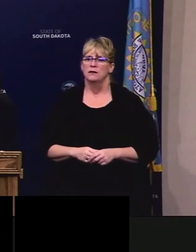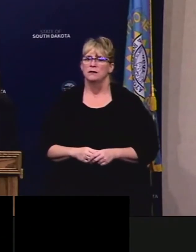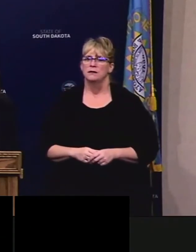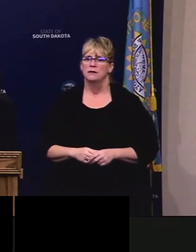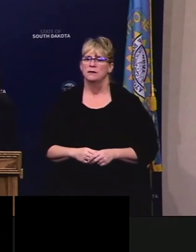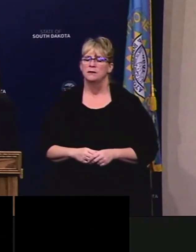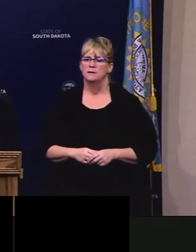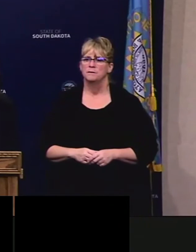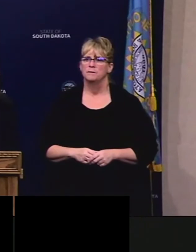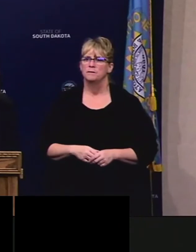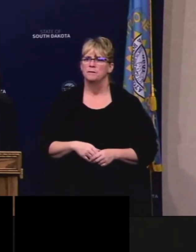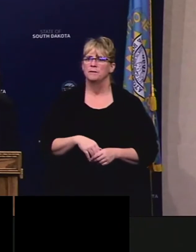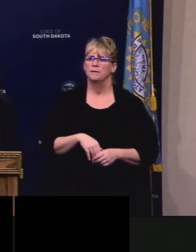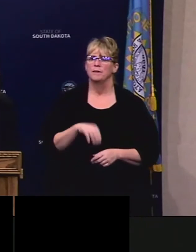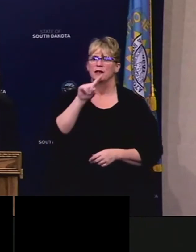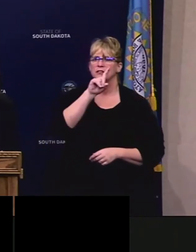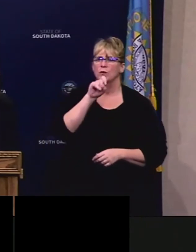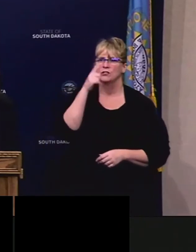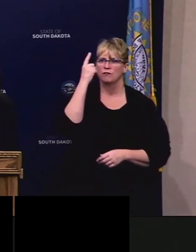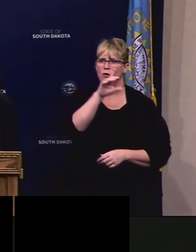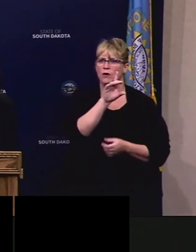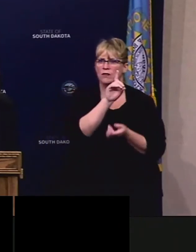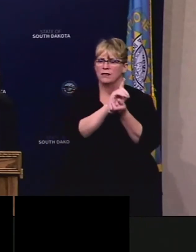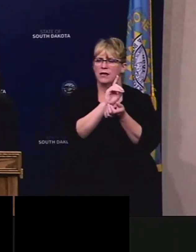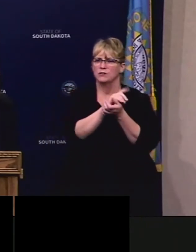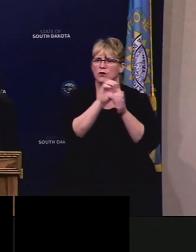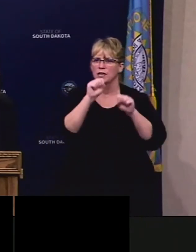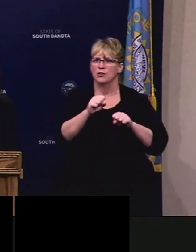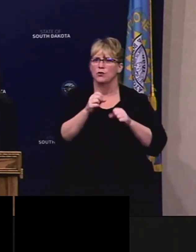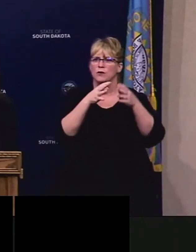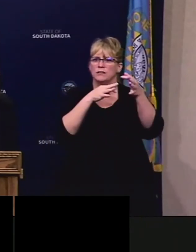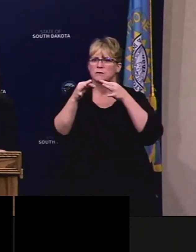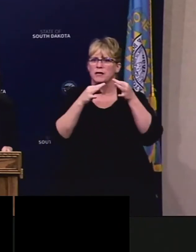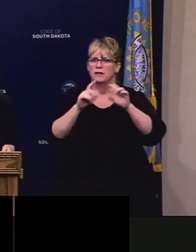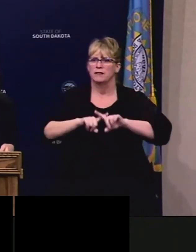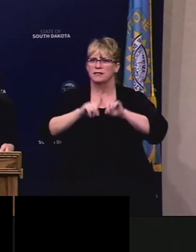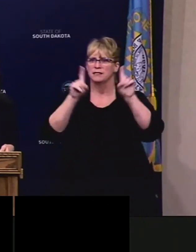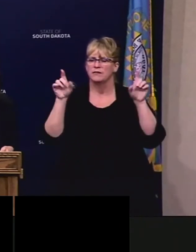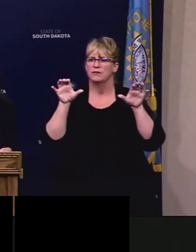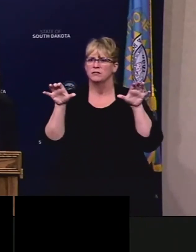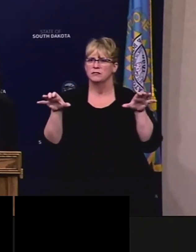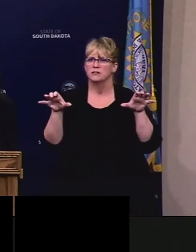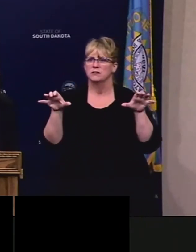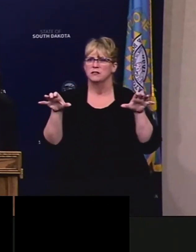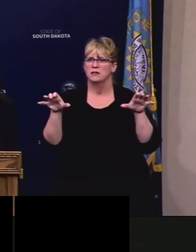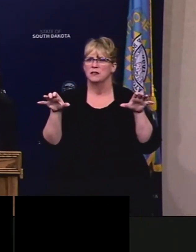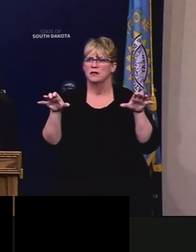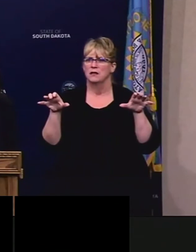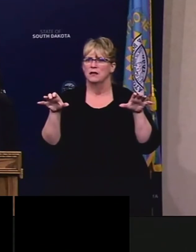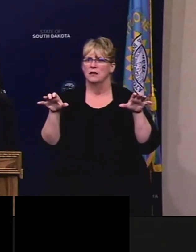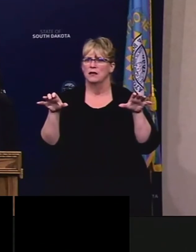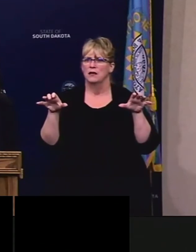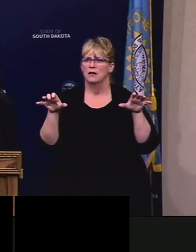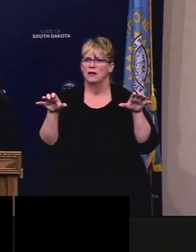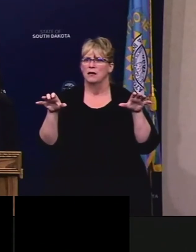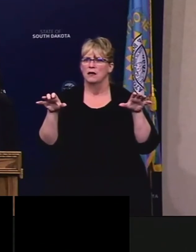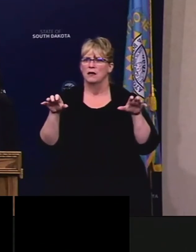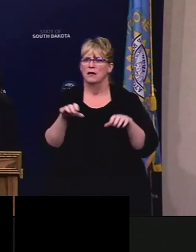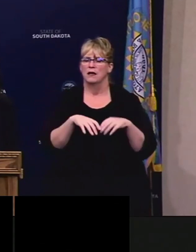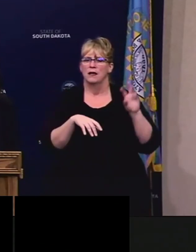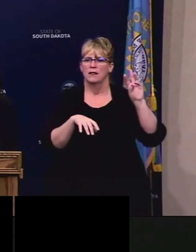afternoon. Dr. Settle, could you once again differentiate between the differences between the World